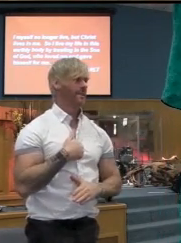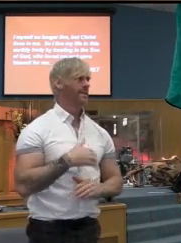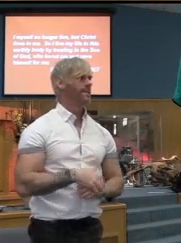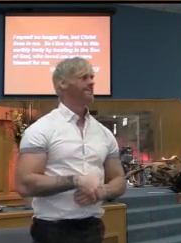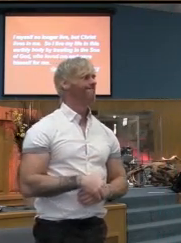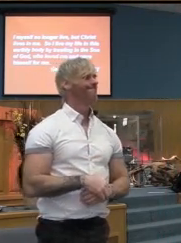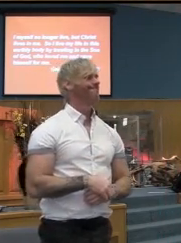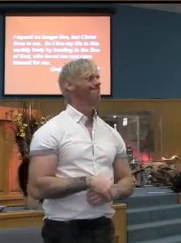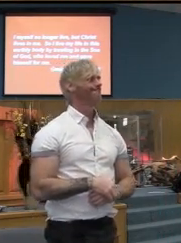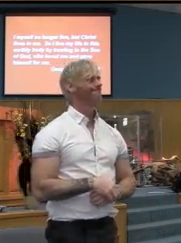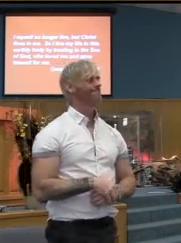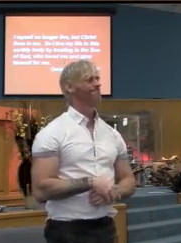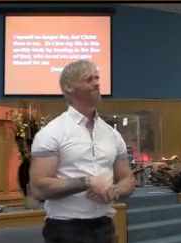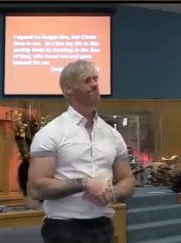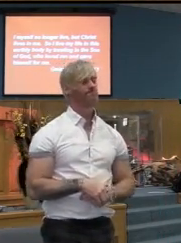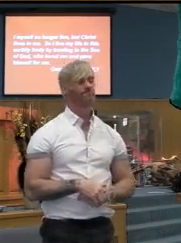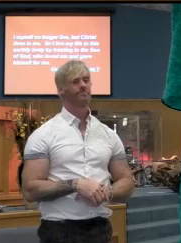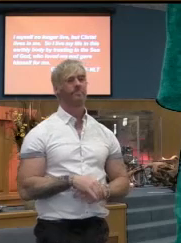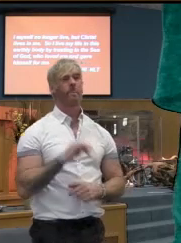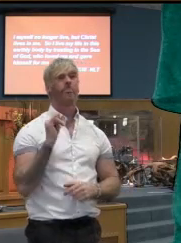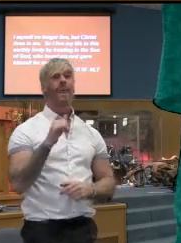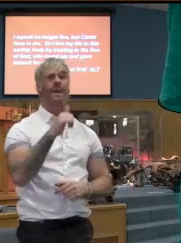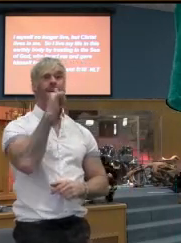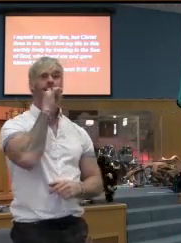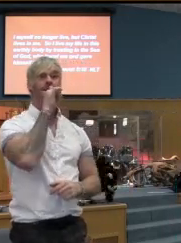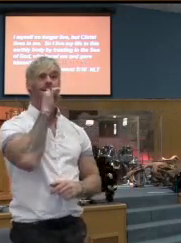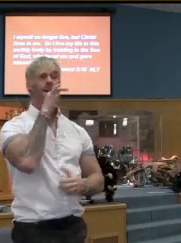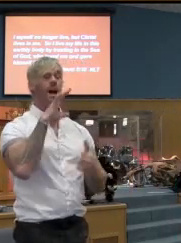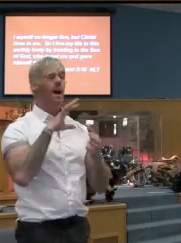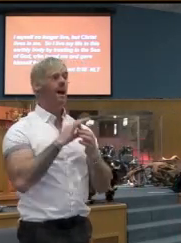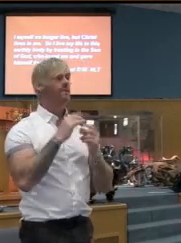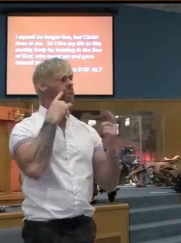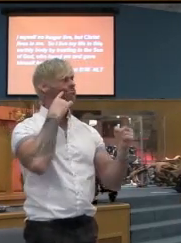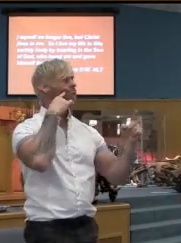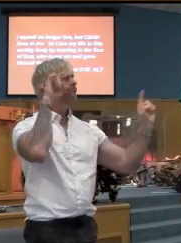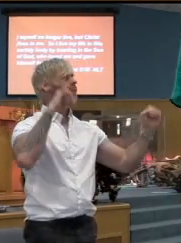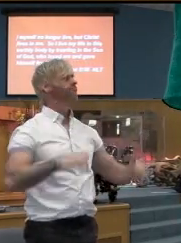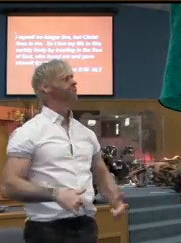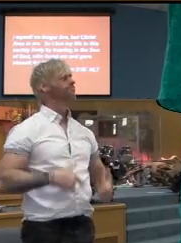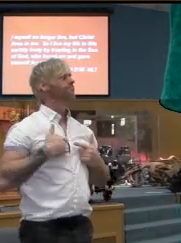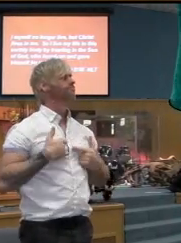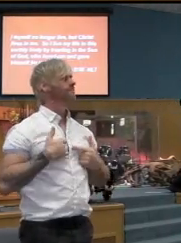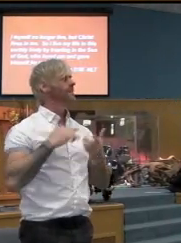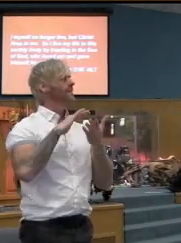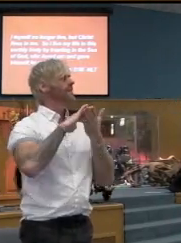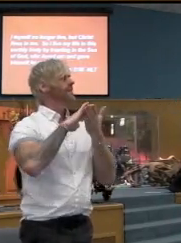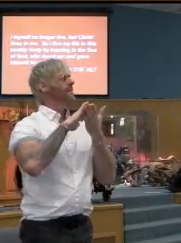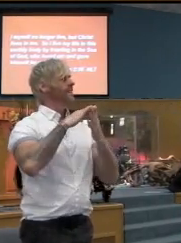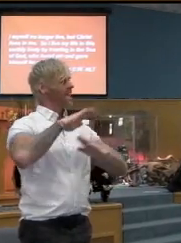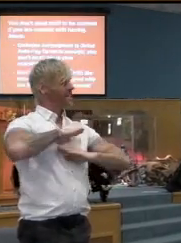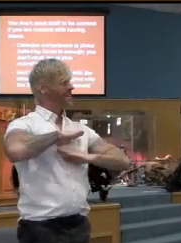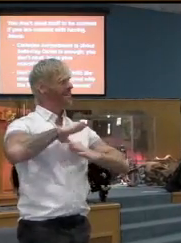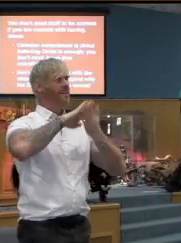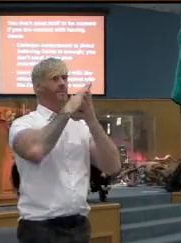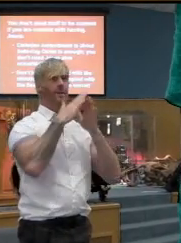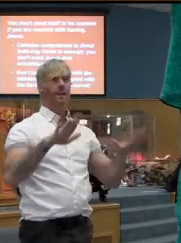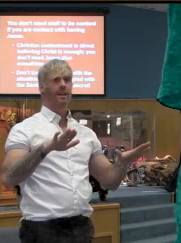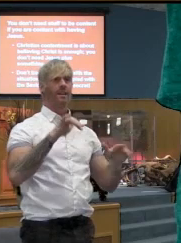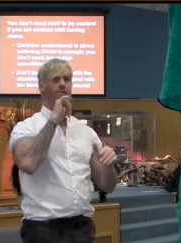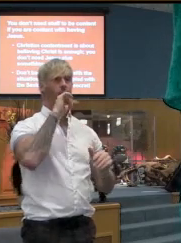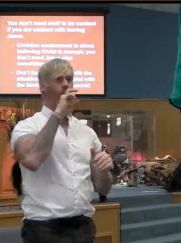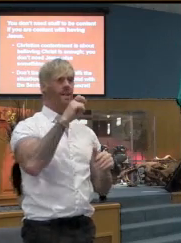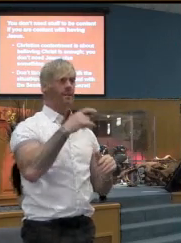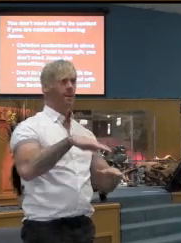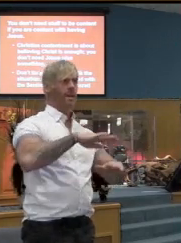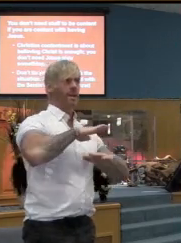Folks, the secret of successful living, contentment and peace. You don't need stuff to be content if